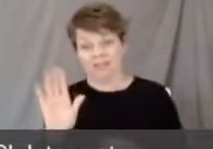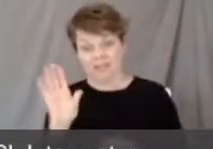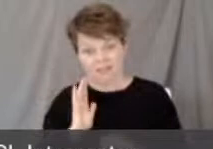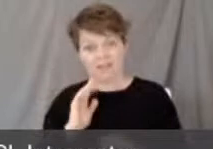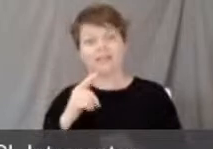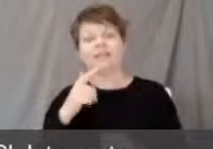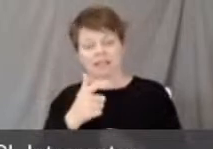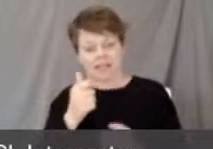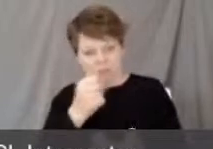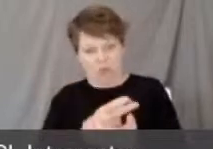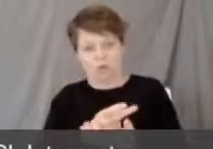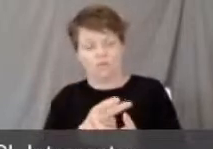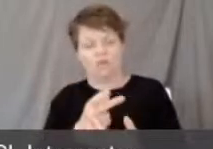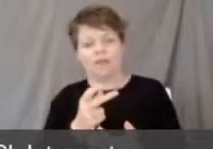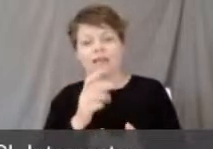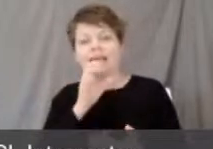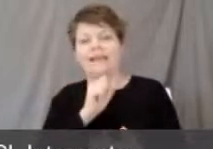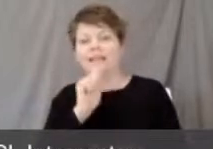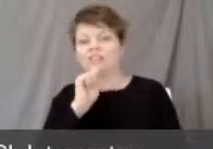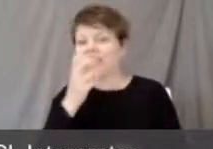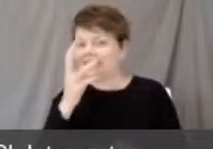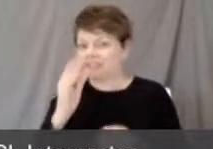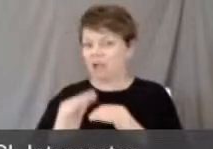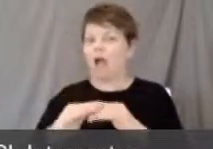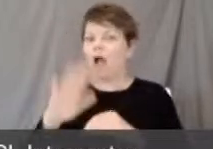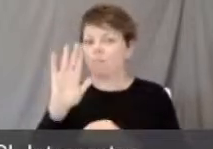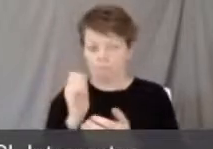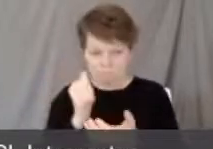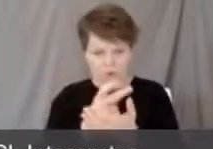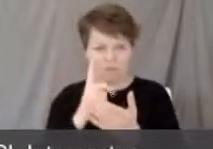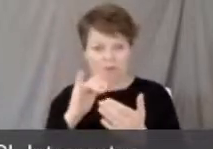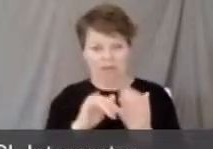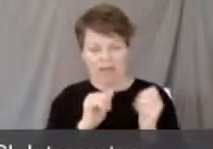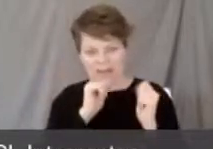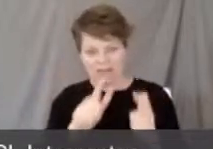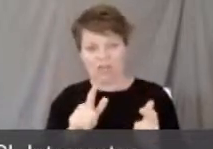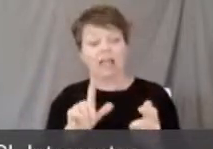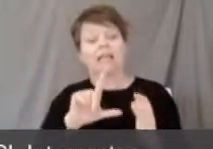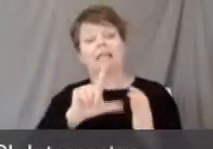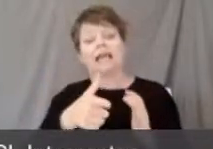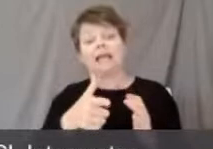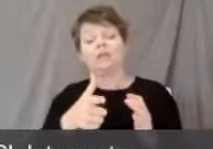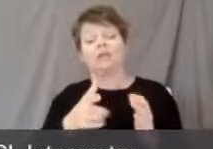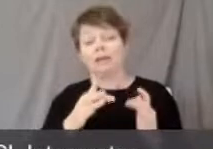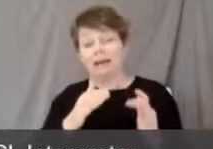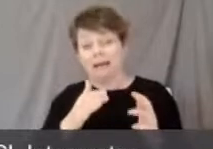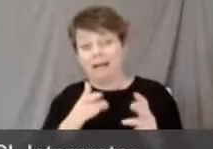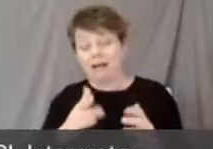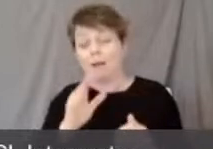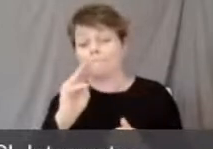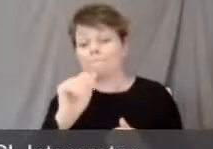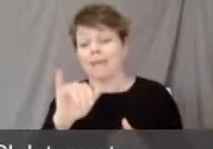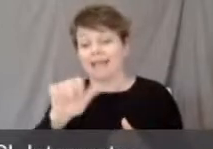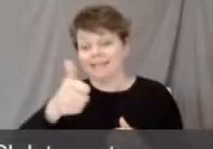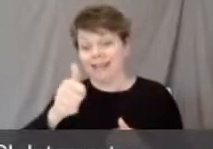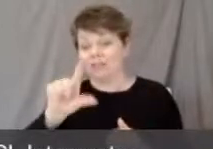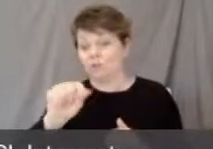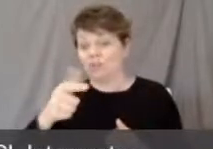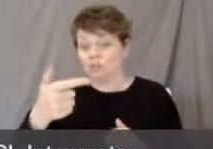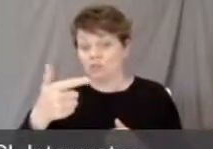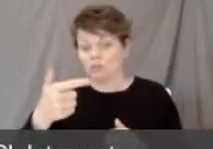BioNTech for ages 16 and up. And then that was expanded to age 12 and up on May 10th in